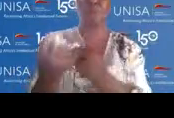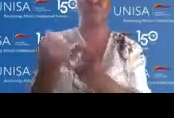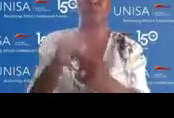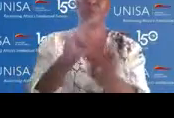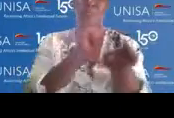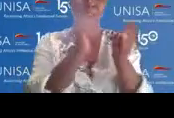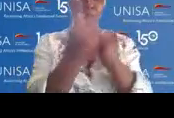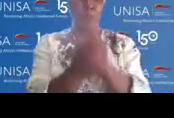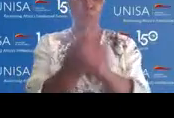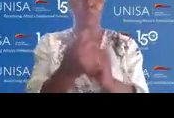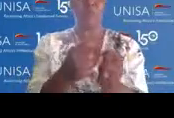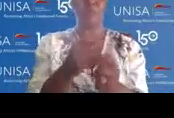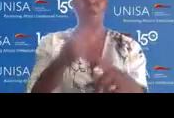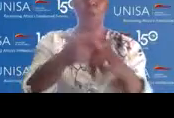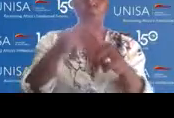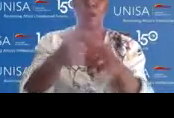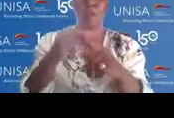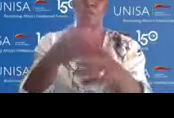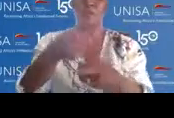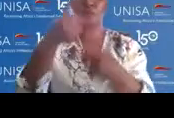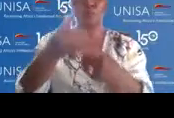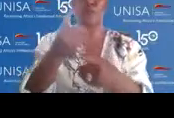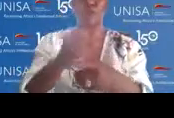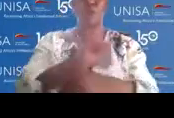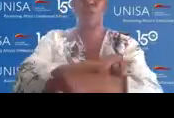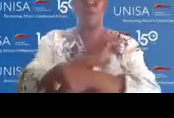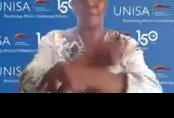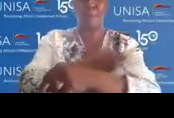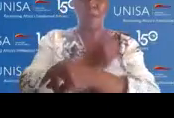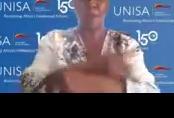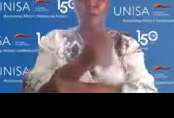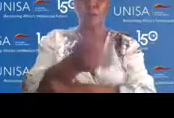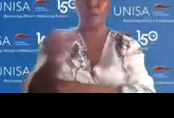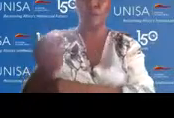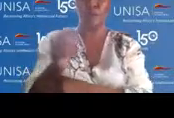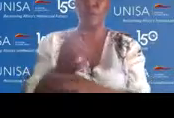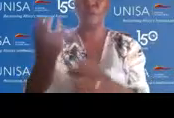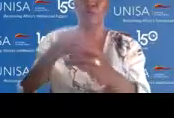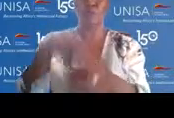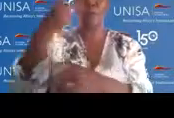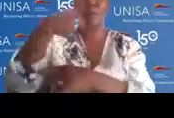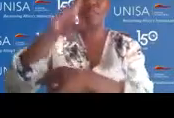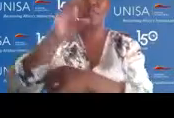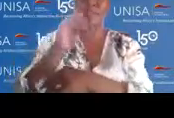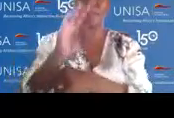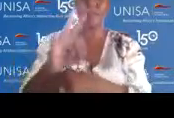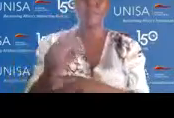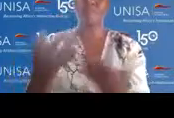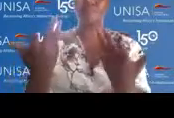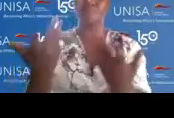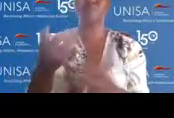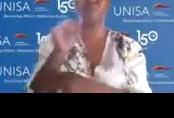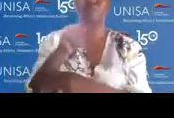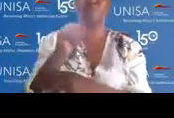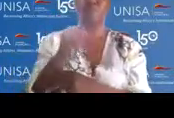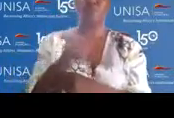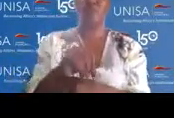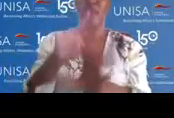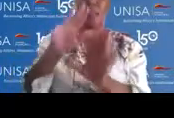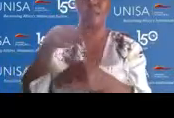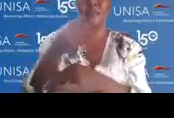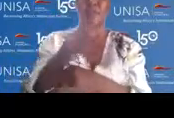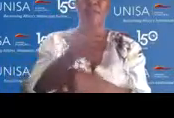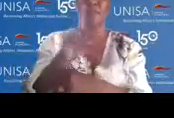a Word document or a PowerPoint into a PDF. So yeah, I'm gonna leave it here, David. Thank you,